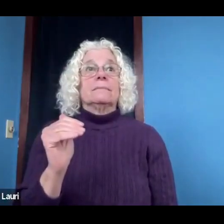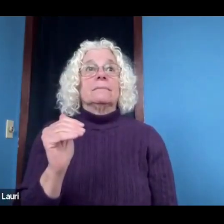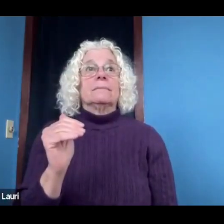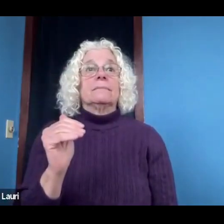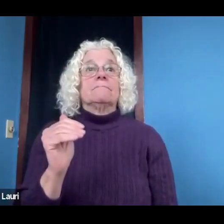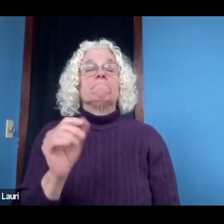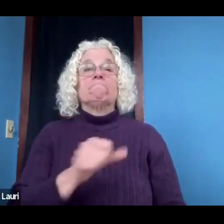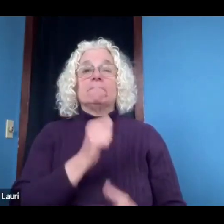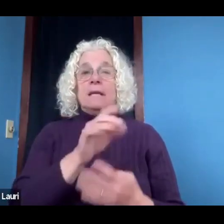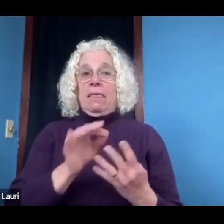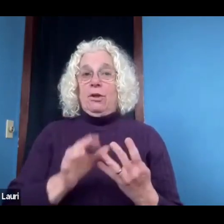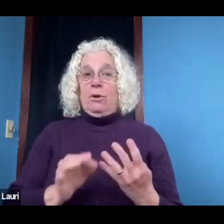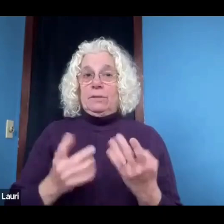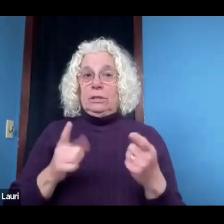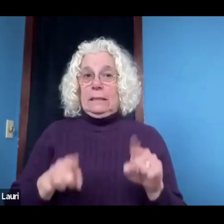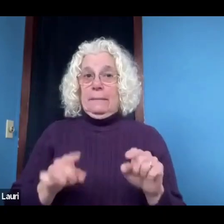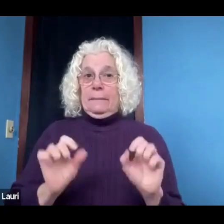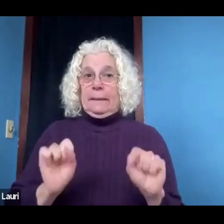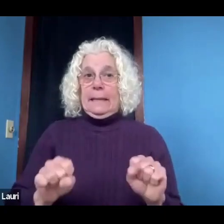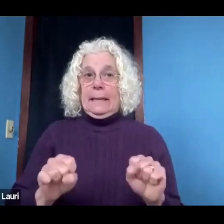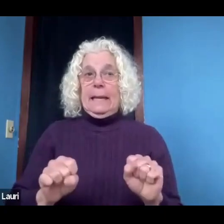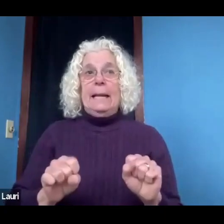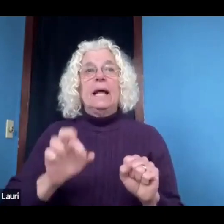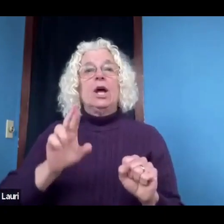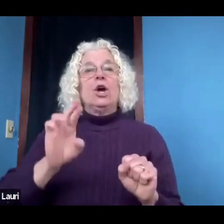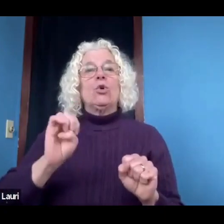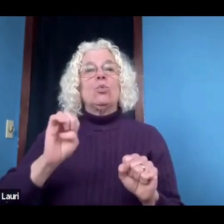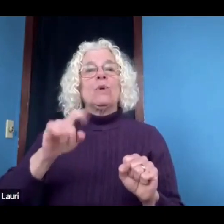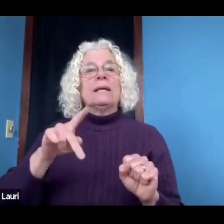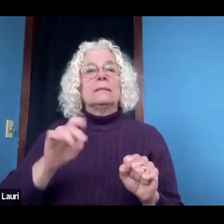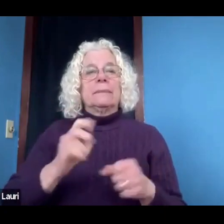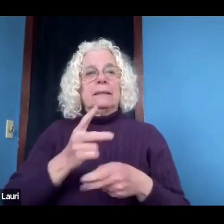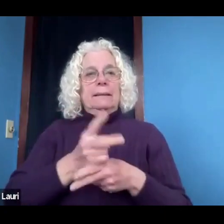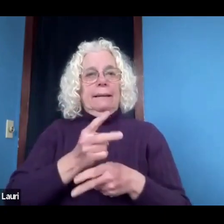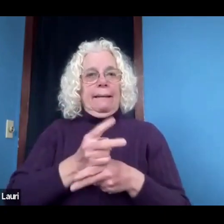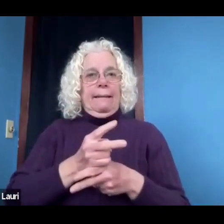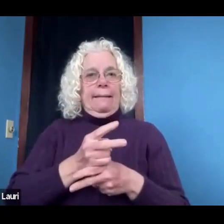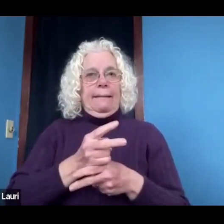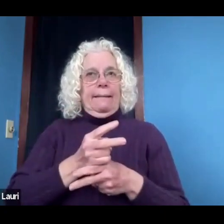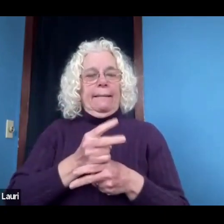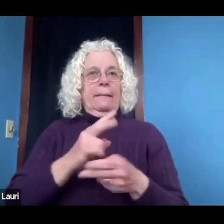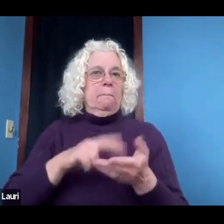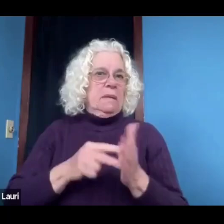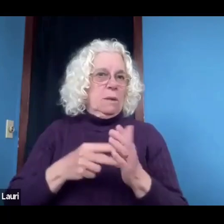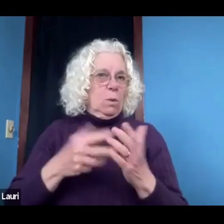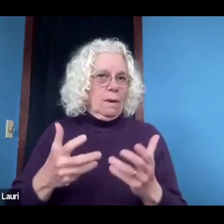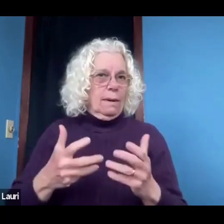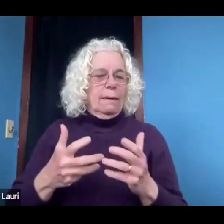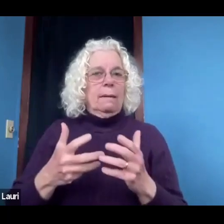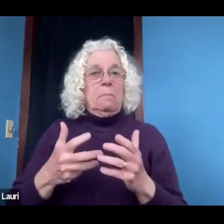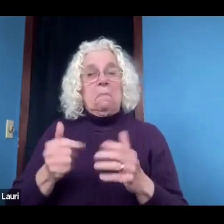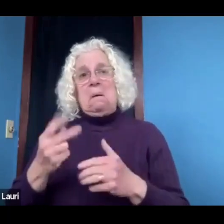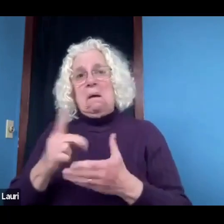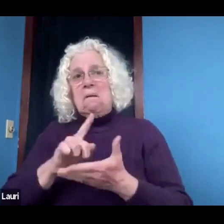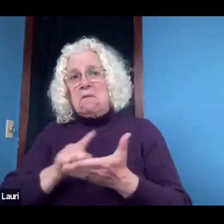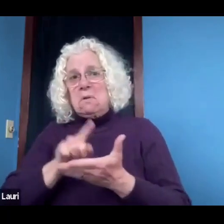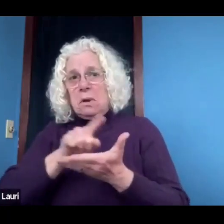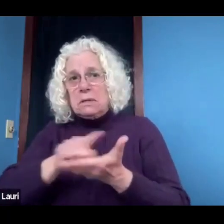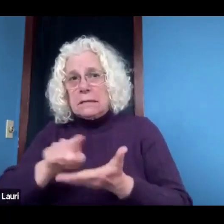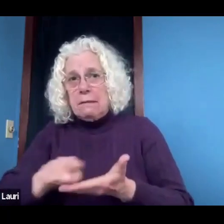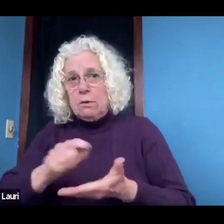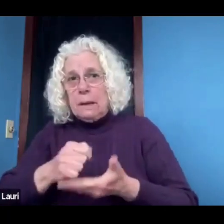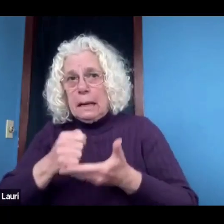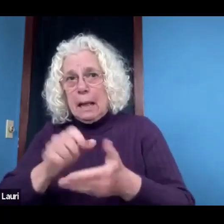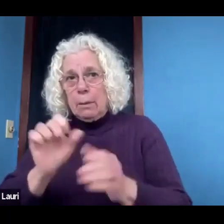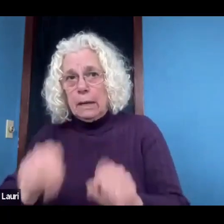So other options that we have out in the community are things like respite care. And respite care can be as simple as a few hours a week, or it could be